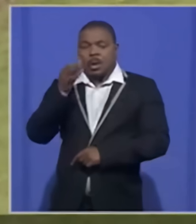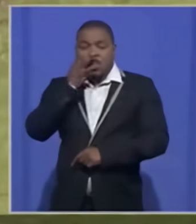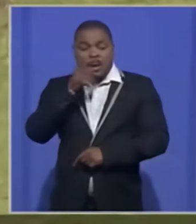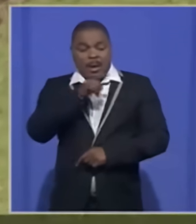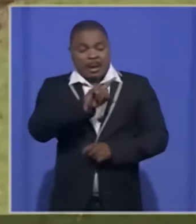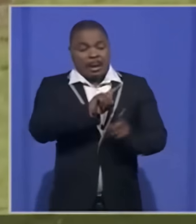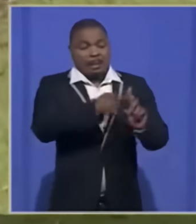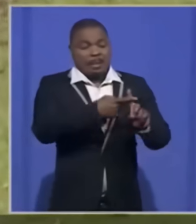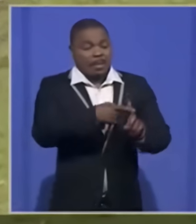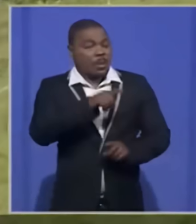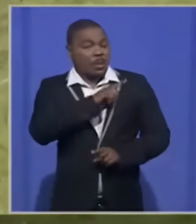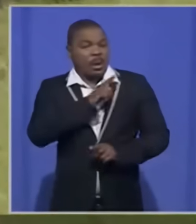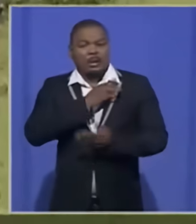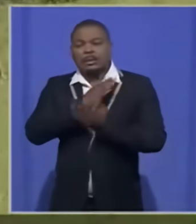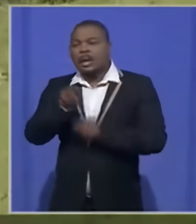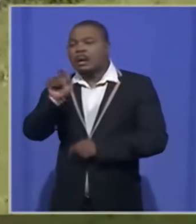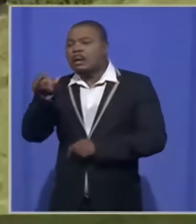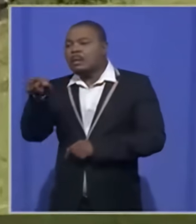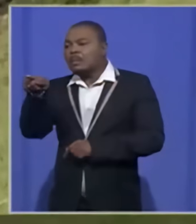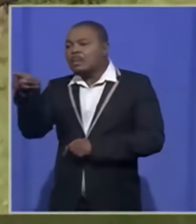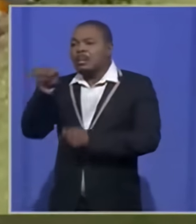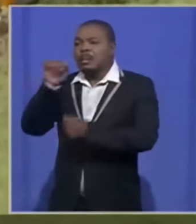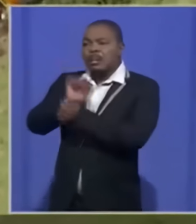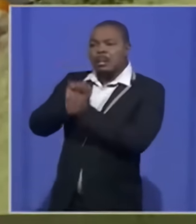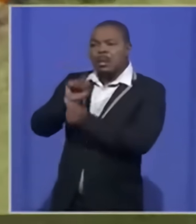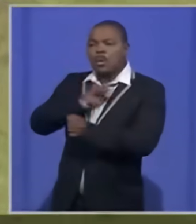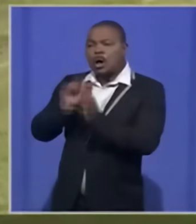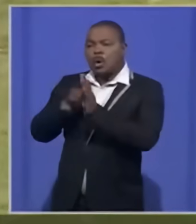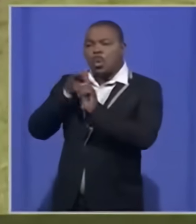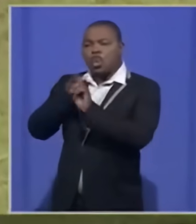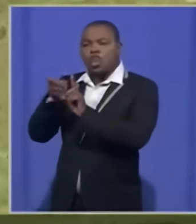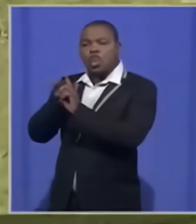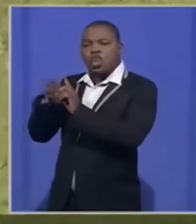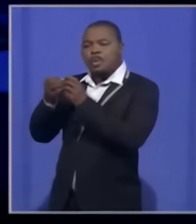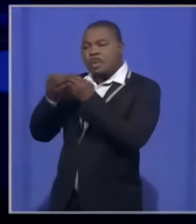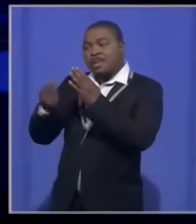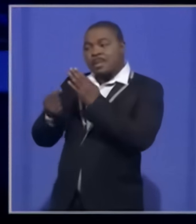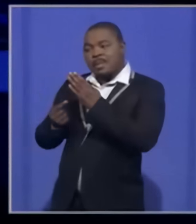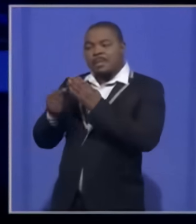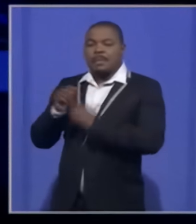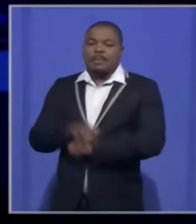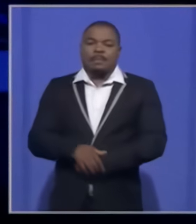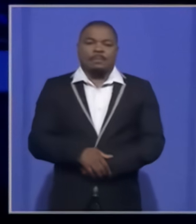etsahetse ka morao hore bakganni ba mmalwa ba tshwarele ditlolo tsa molao tse fapaneng.